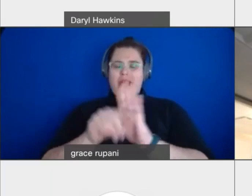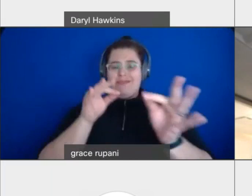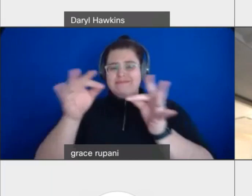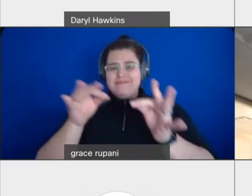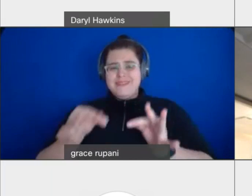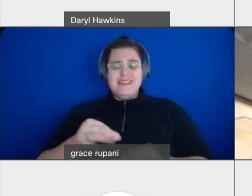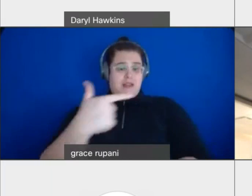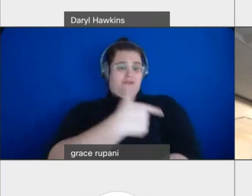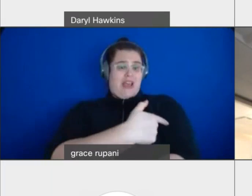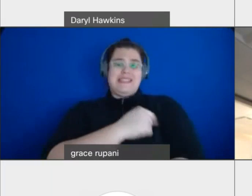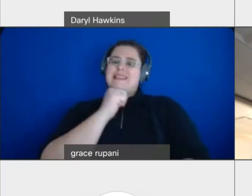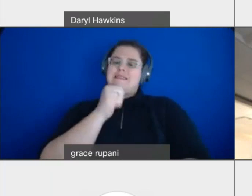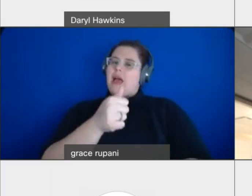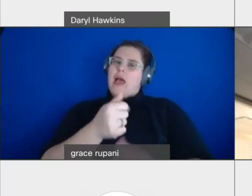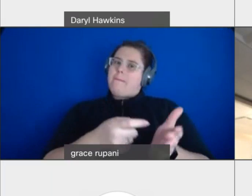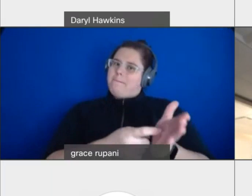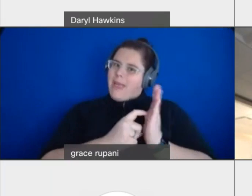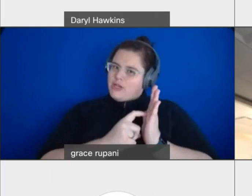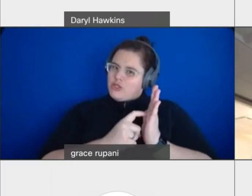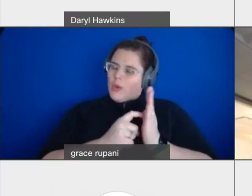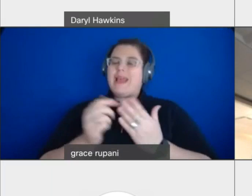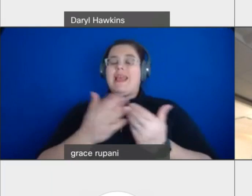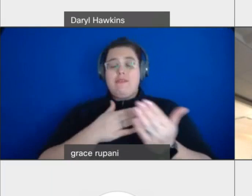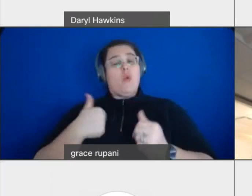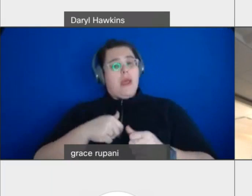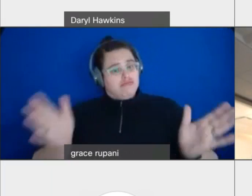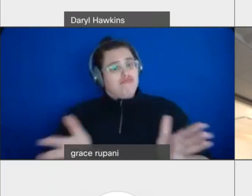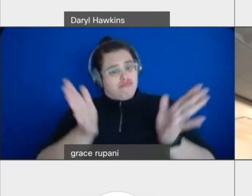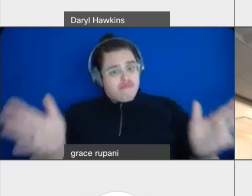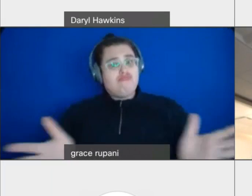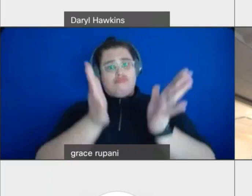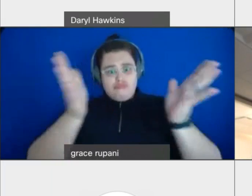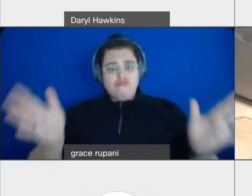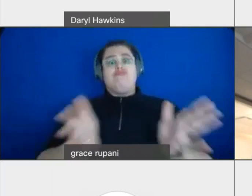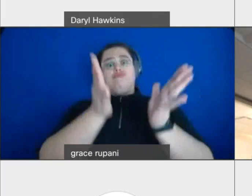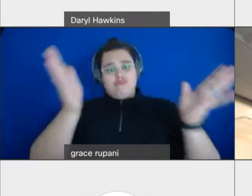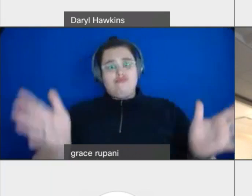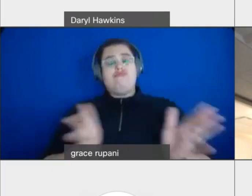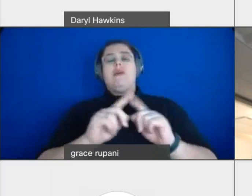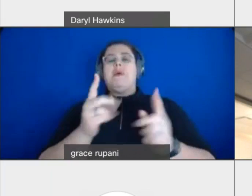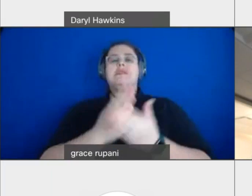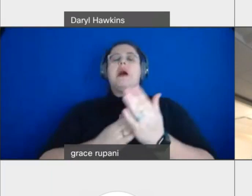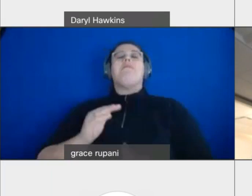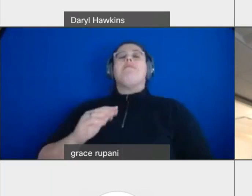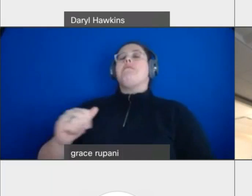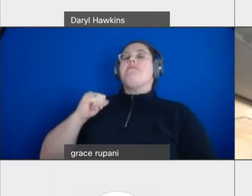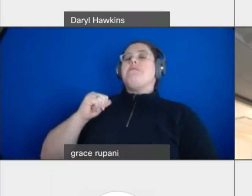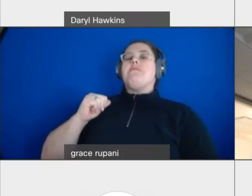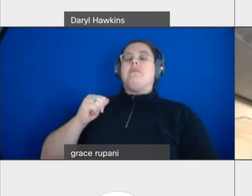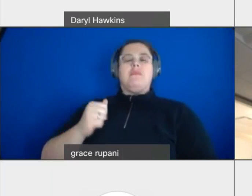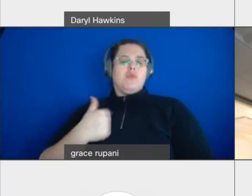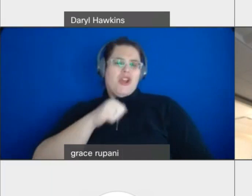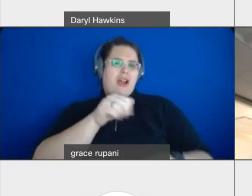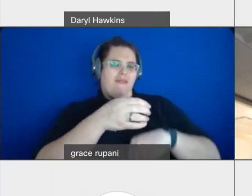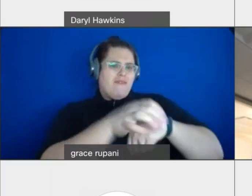to take the vaccine, although we're strongly encouraging people to take the vaccine, and we're doing everything in our power in terms